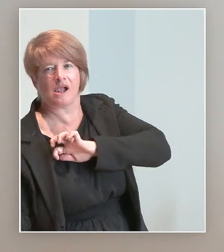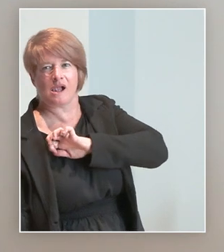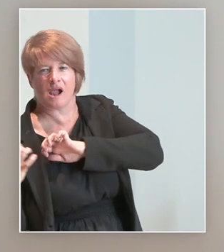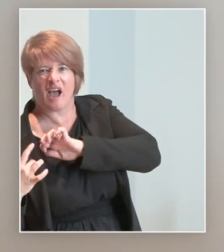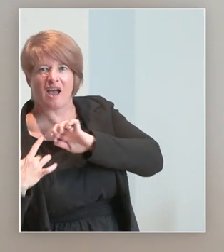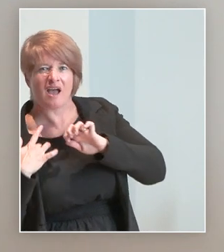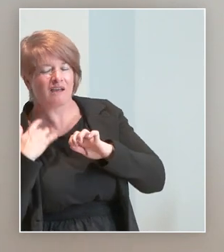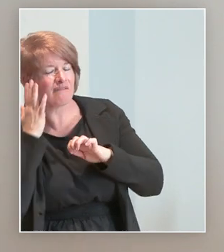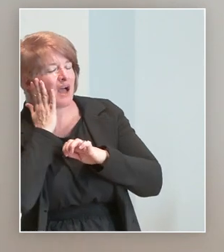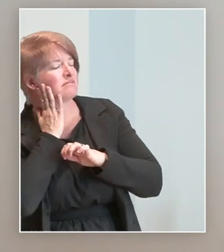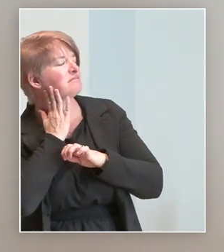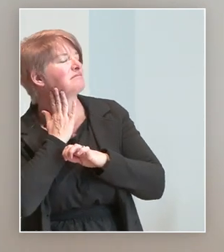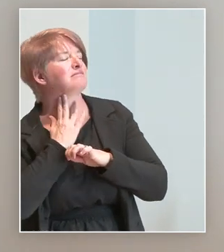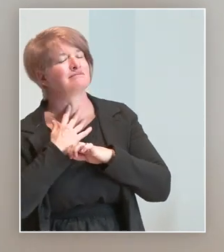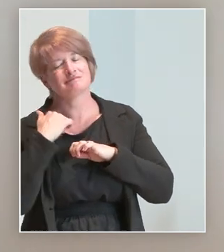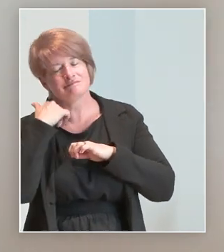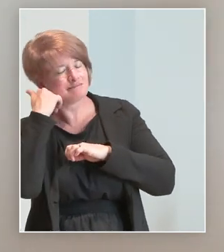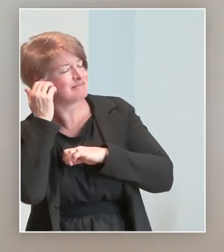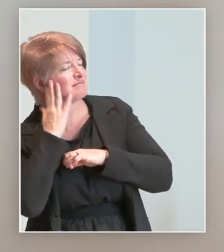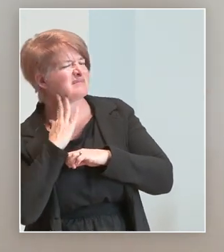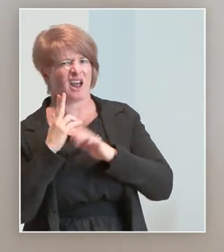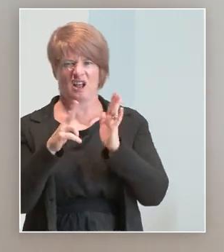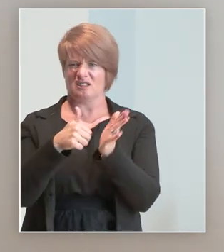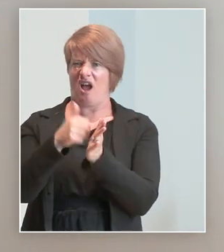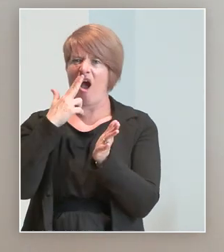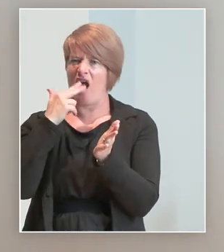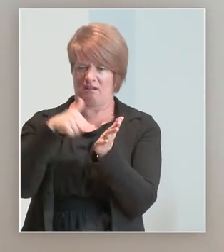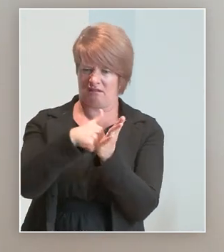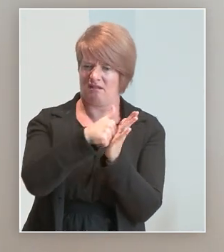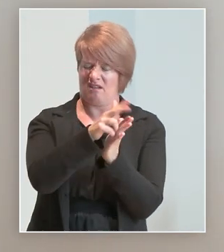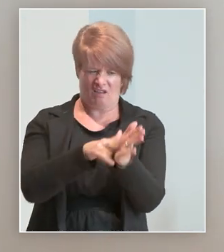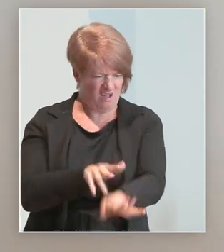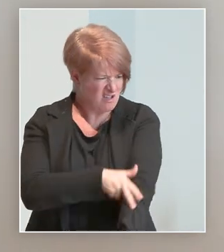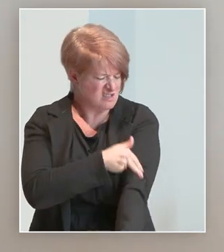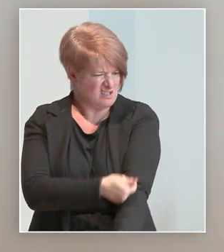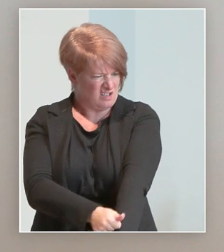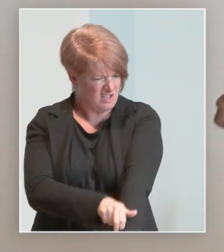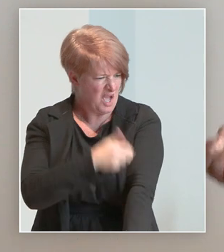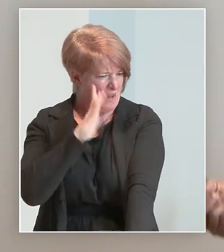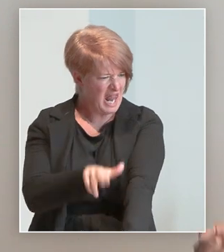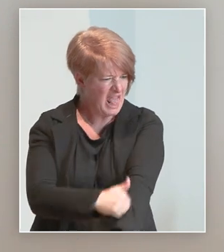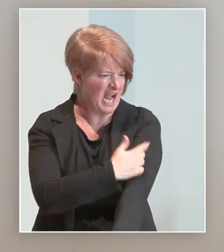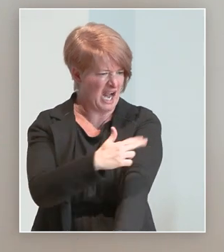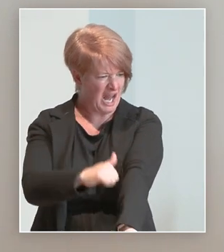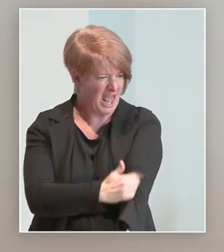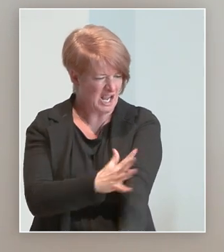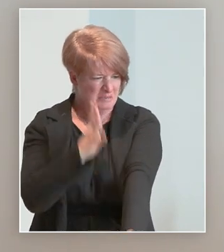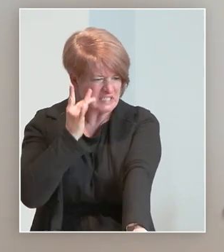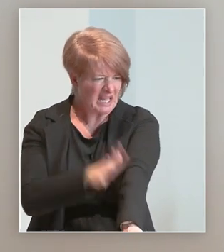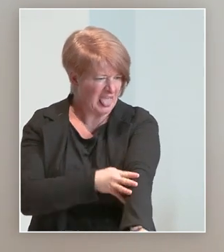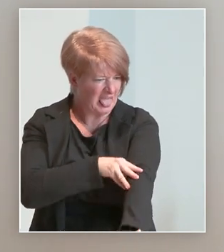of his head against my hand, then a tongue, abrasive as sandpaper. He will lick the skin off